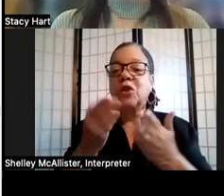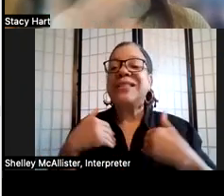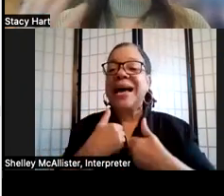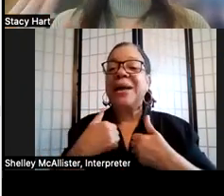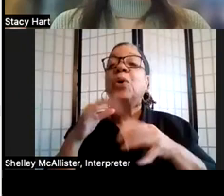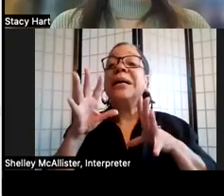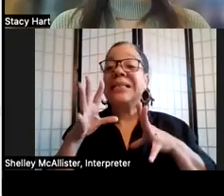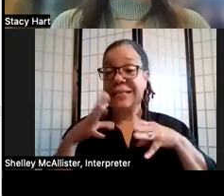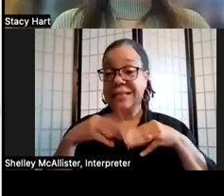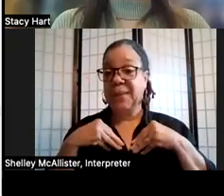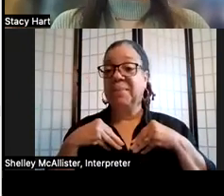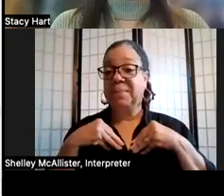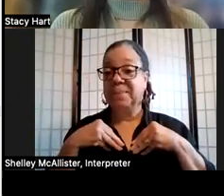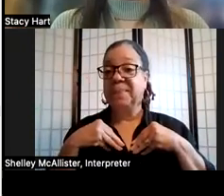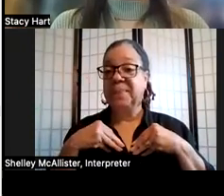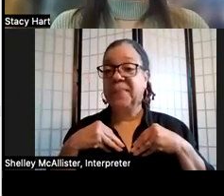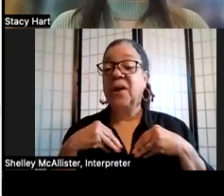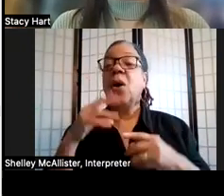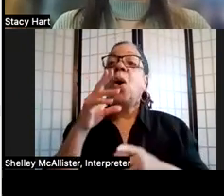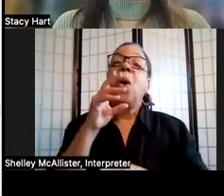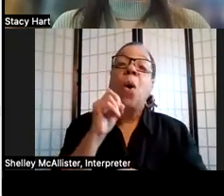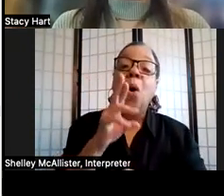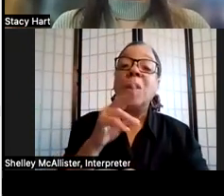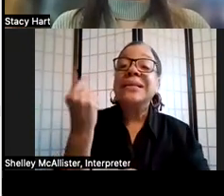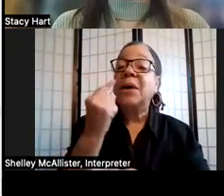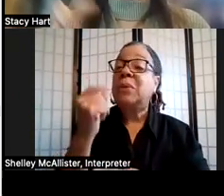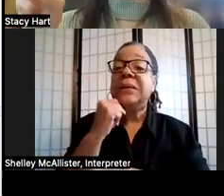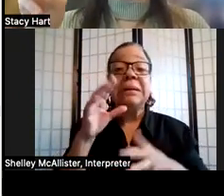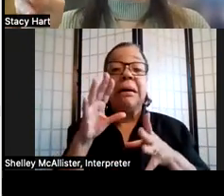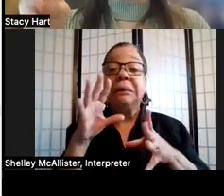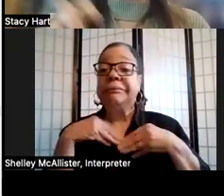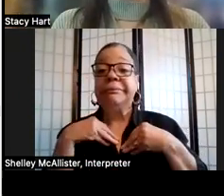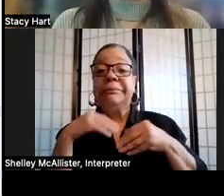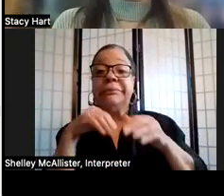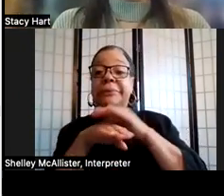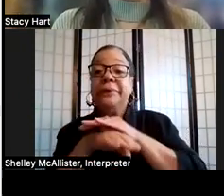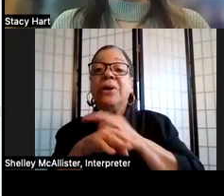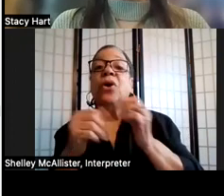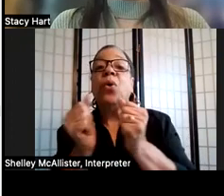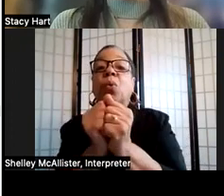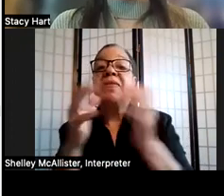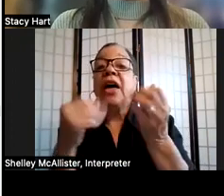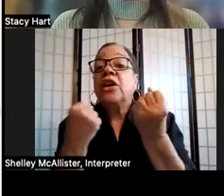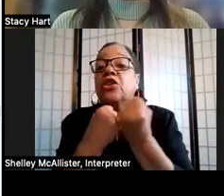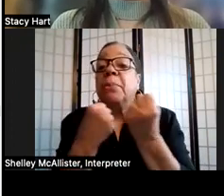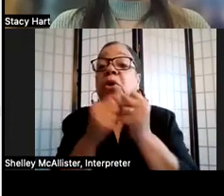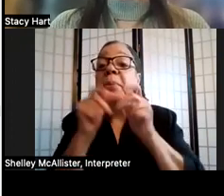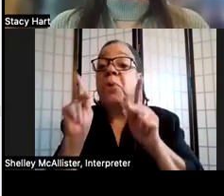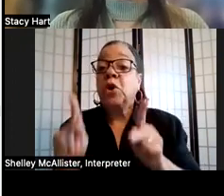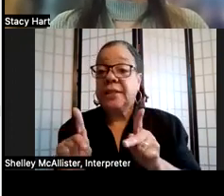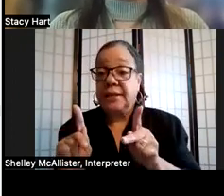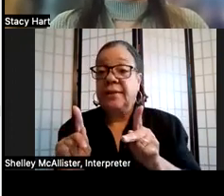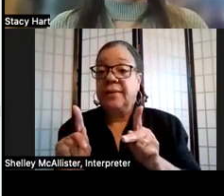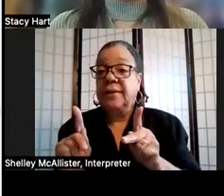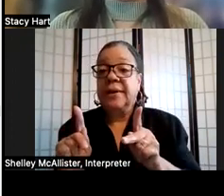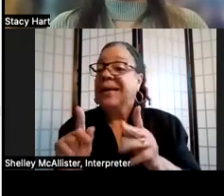Or someone might not be allowed to come in if they don't have a support person with them. And that's